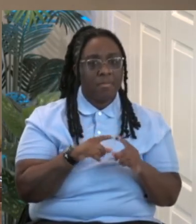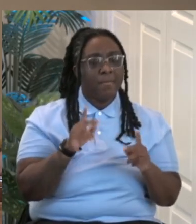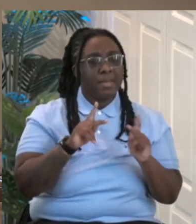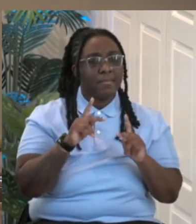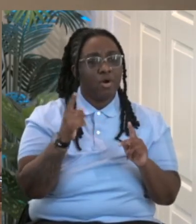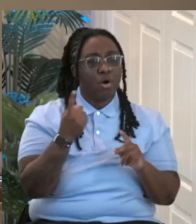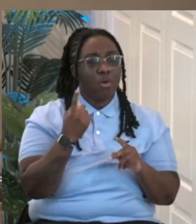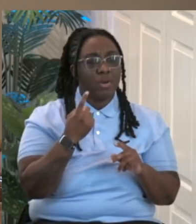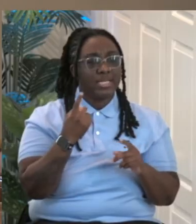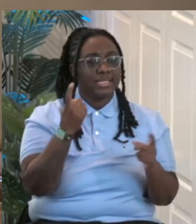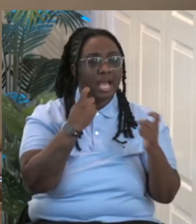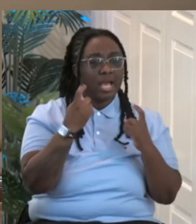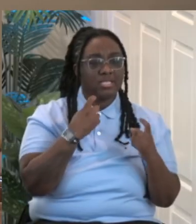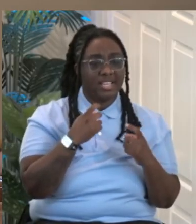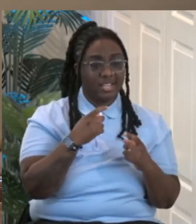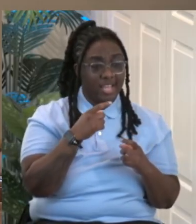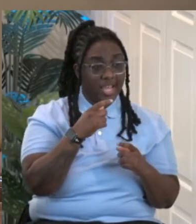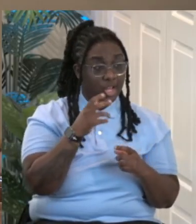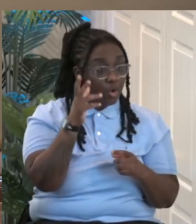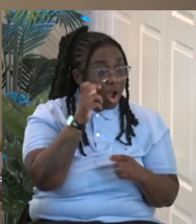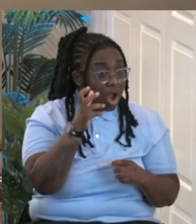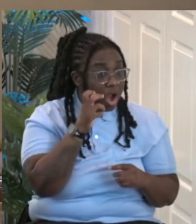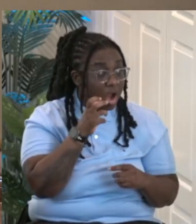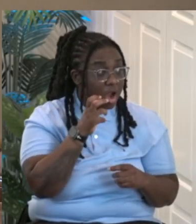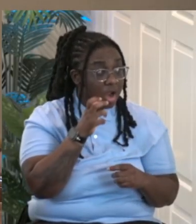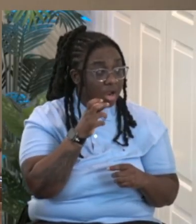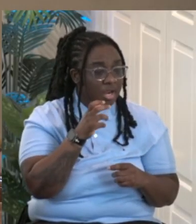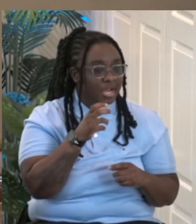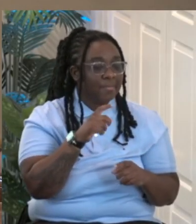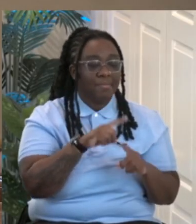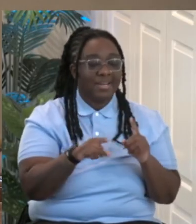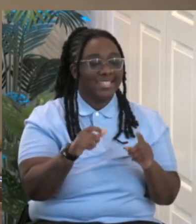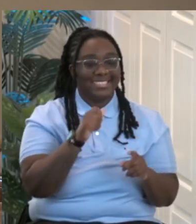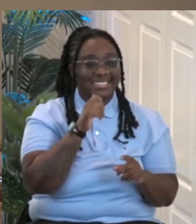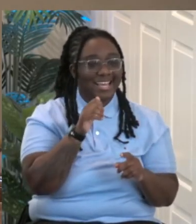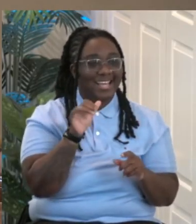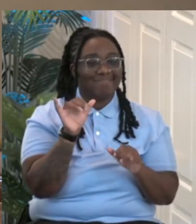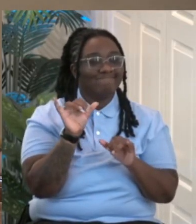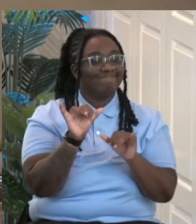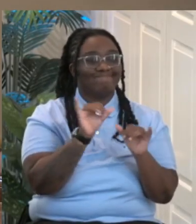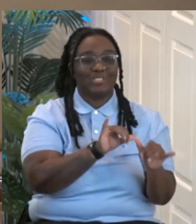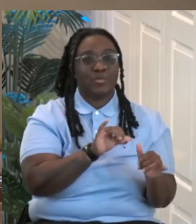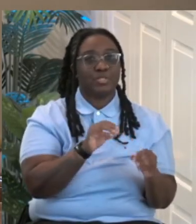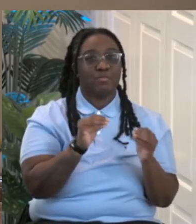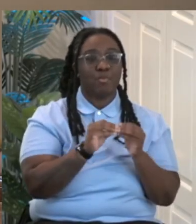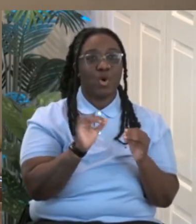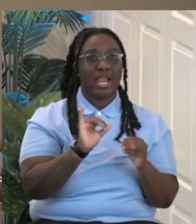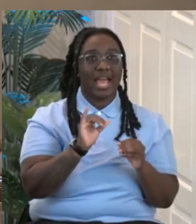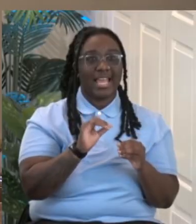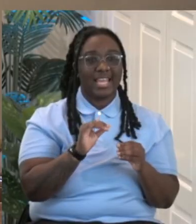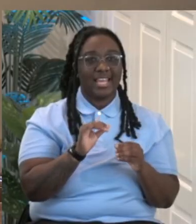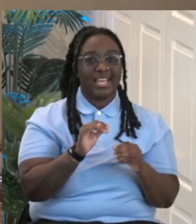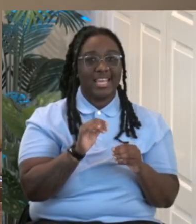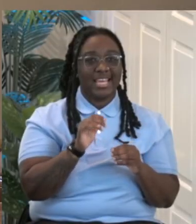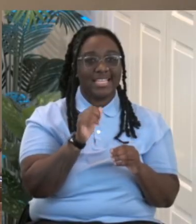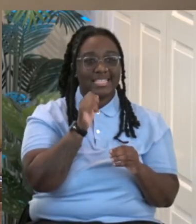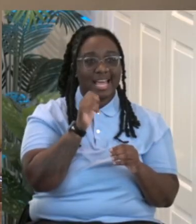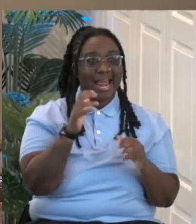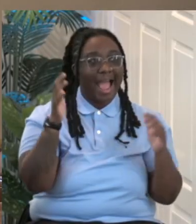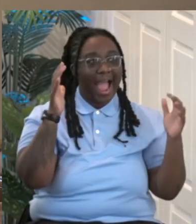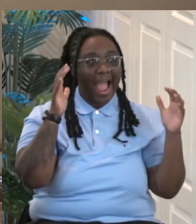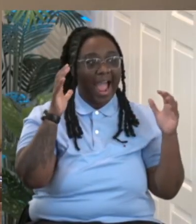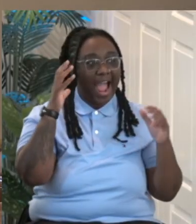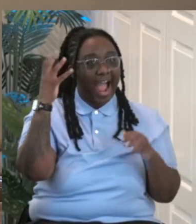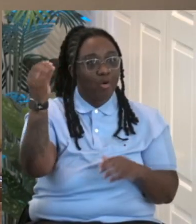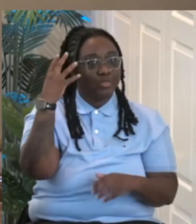or a female? And I don't, it wasn't like that. It was more like it came from inside. But